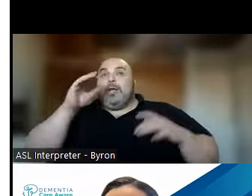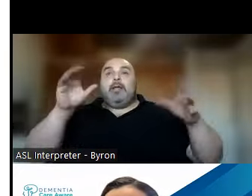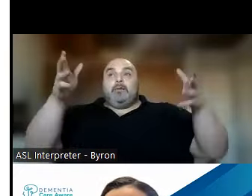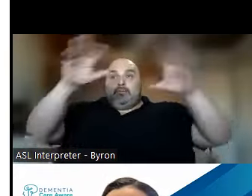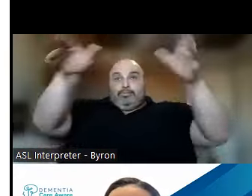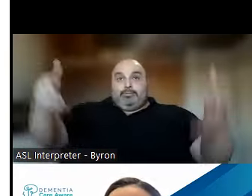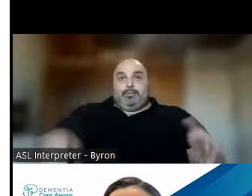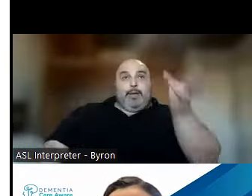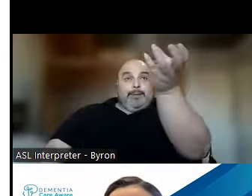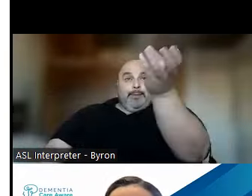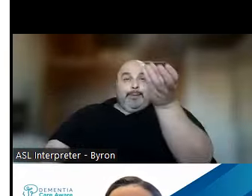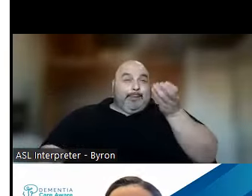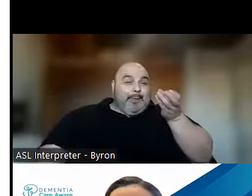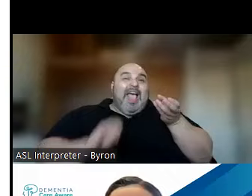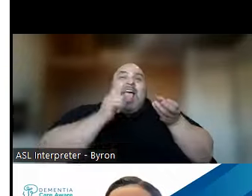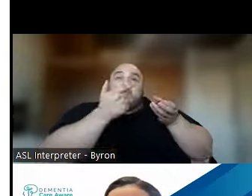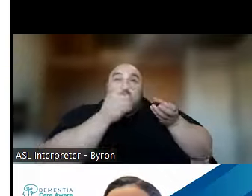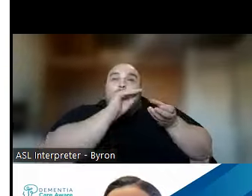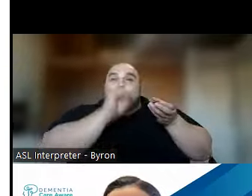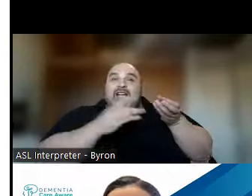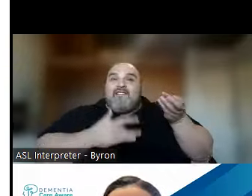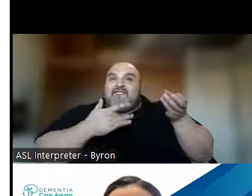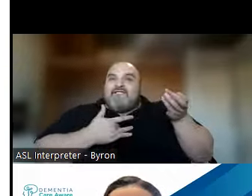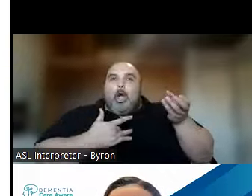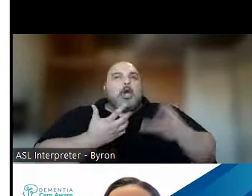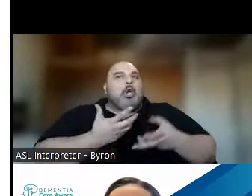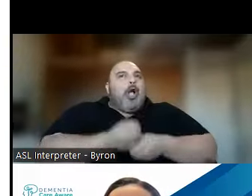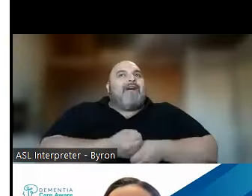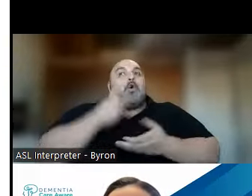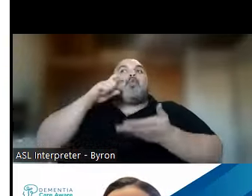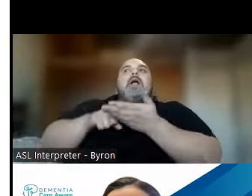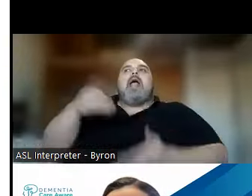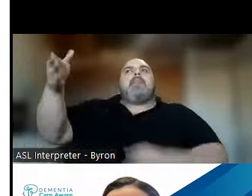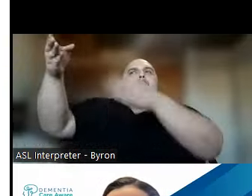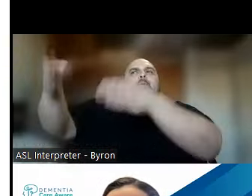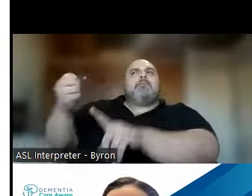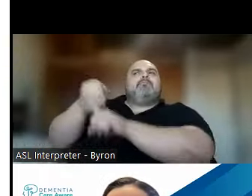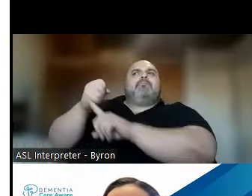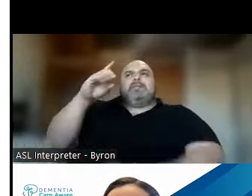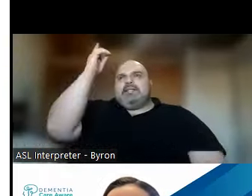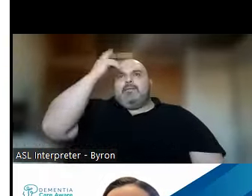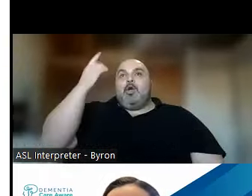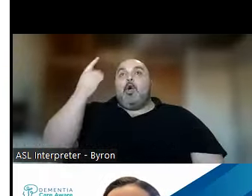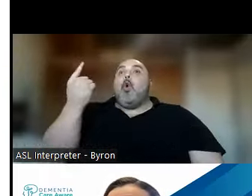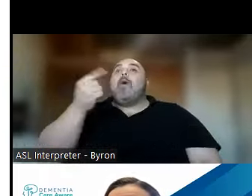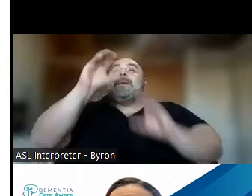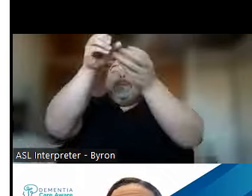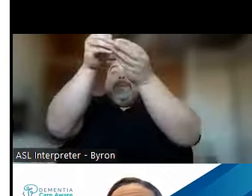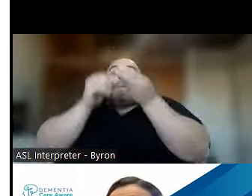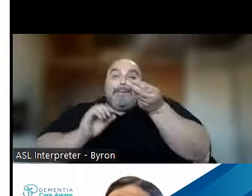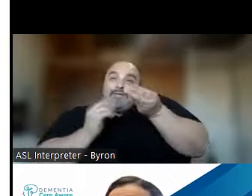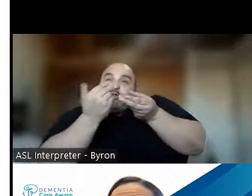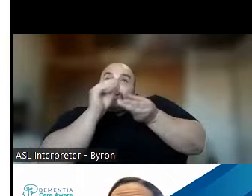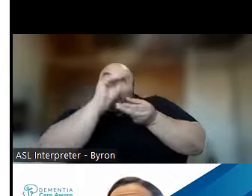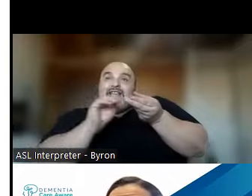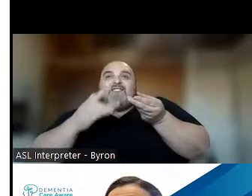felt confident, highly confident in recognizing when a patient had dementia. Only 13% said they were highly confident in